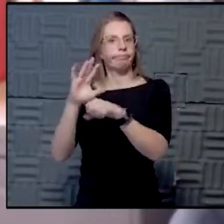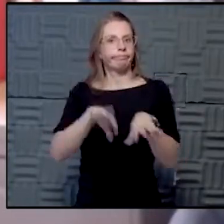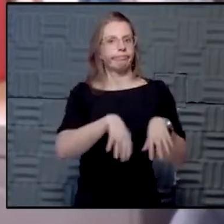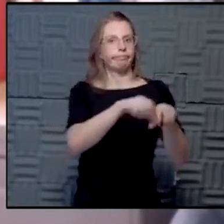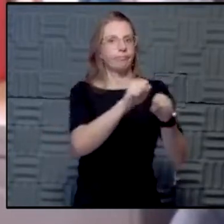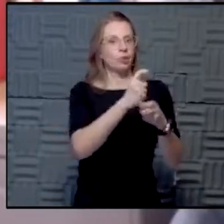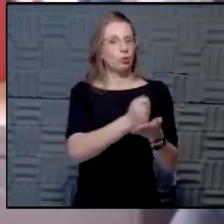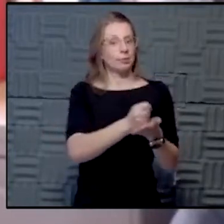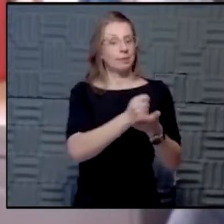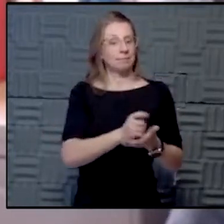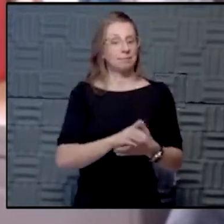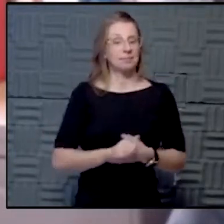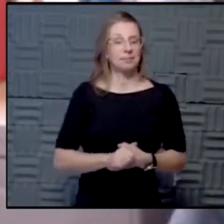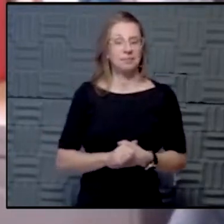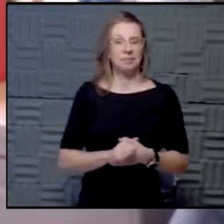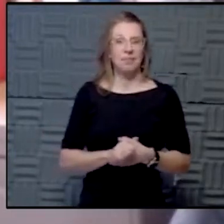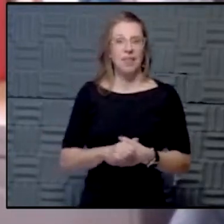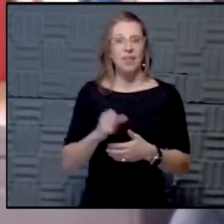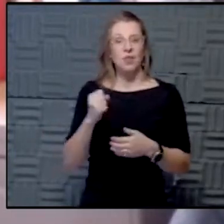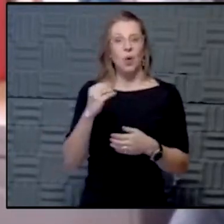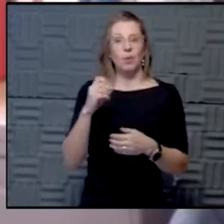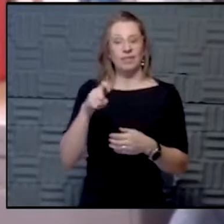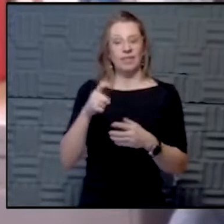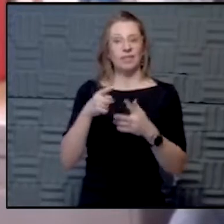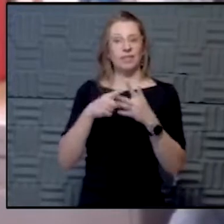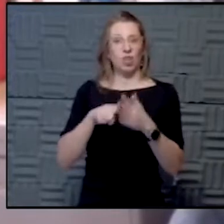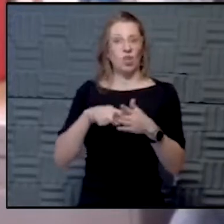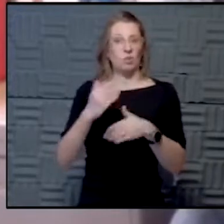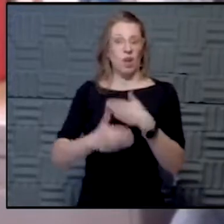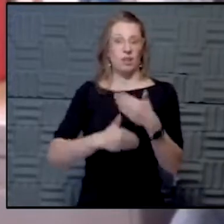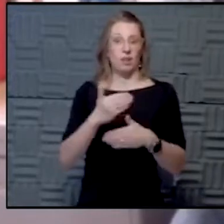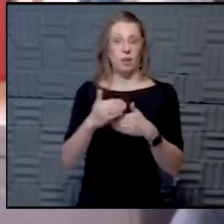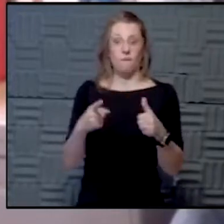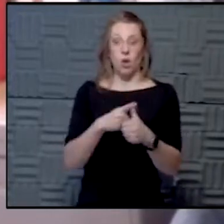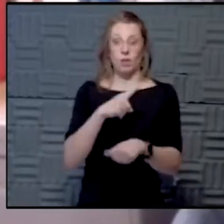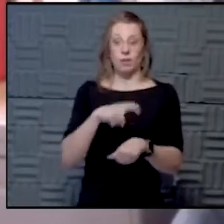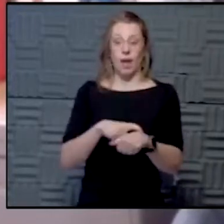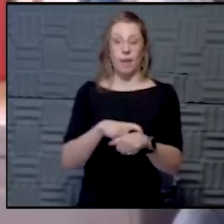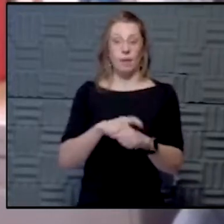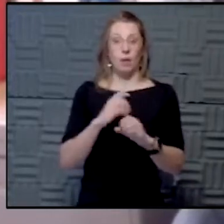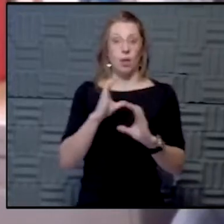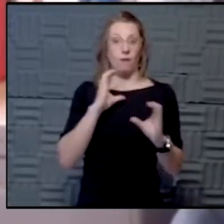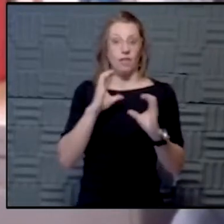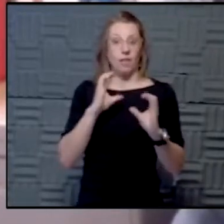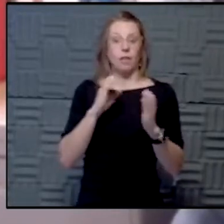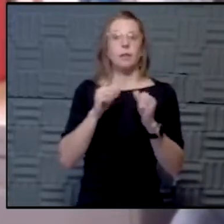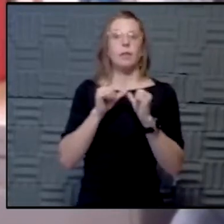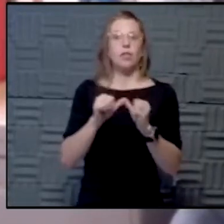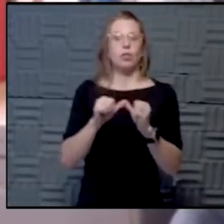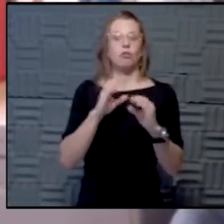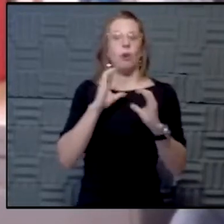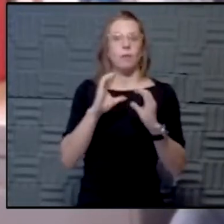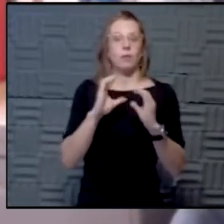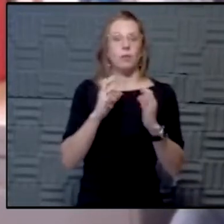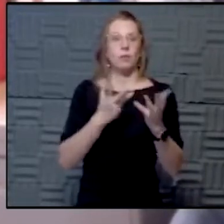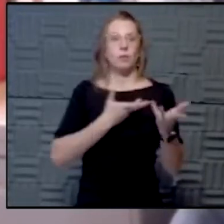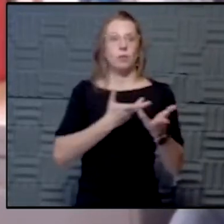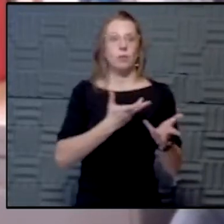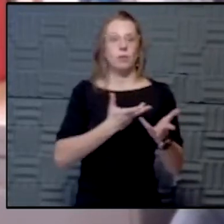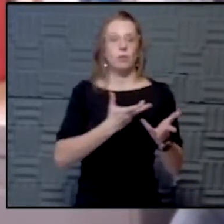start. And it's probably not going to happen the first time you have the conversation, but continue to have the conversation.